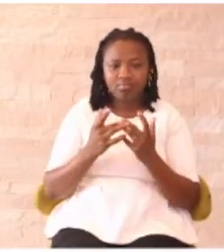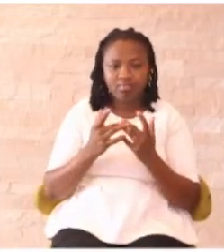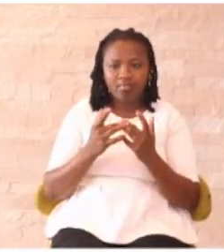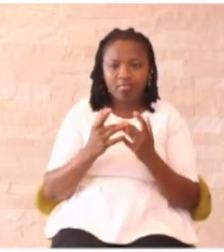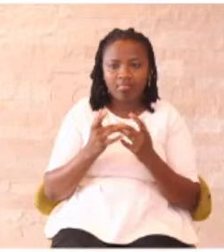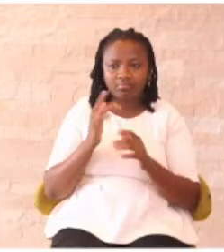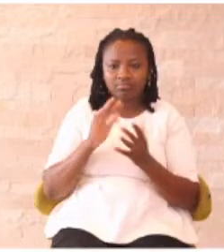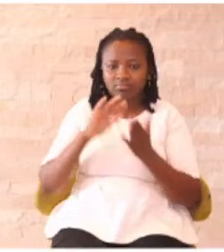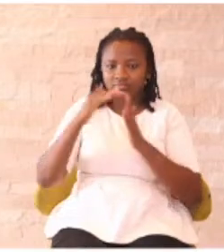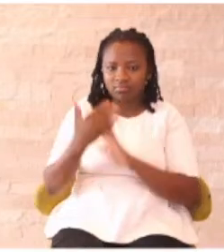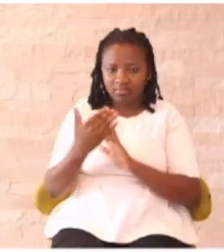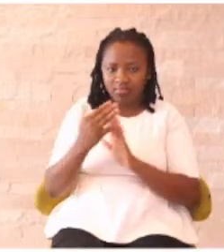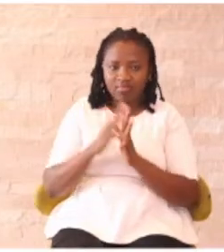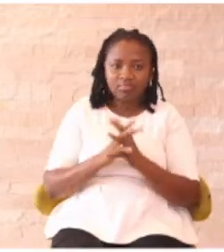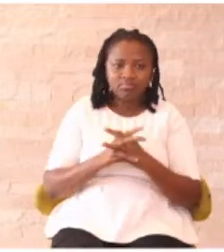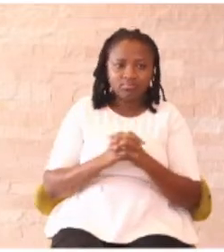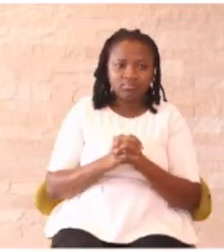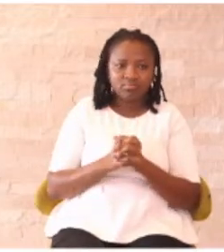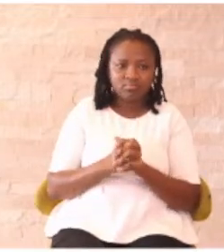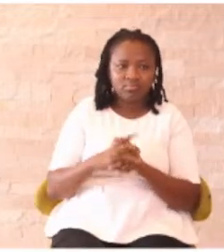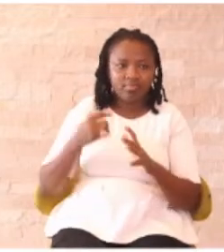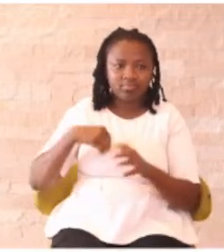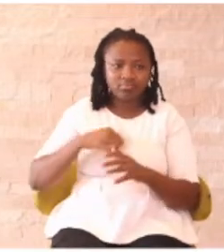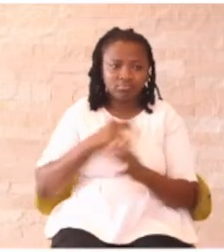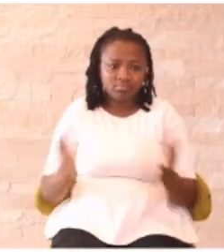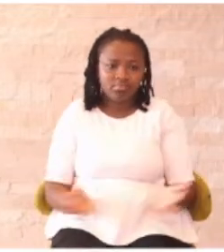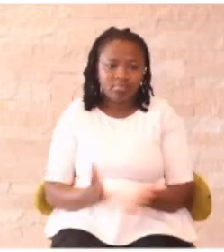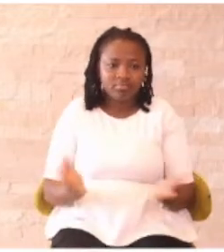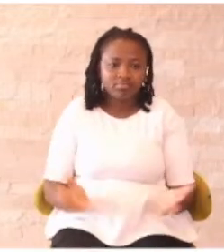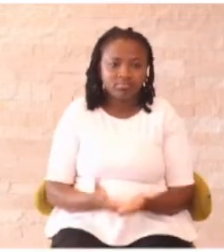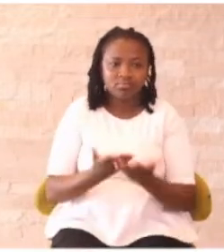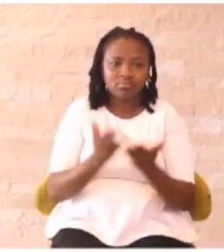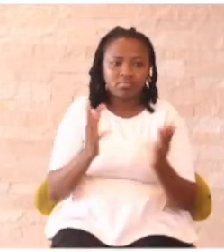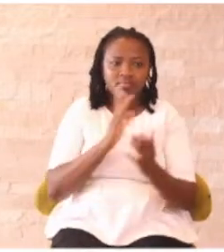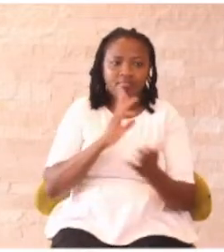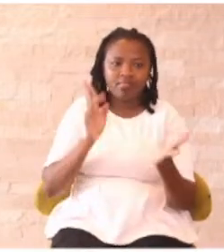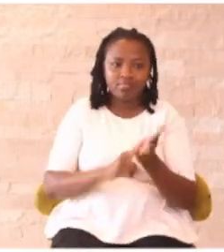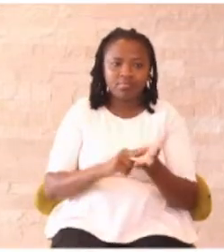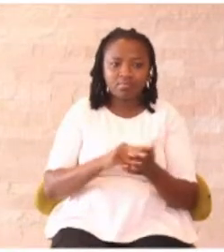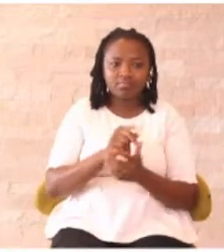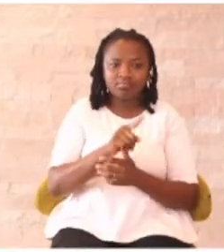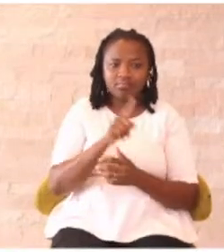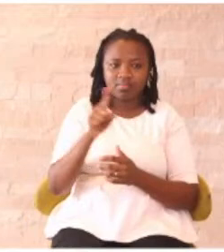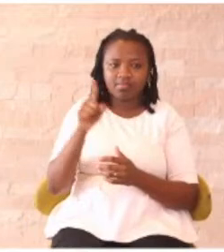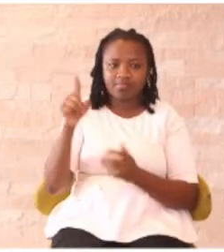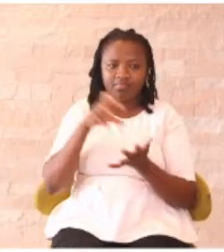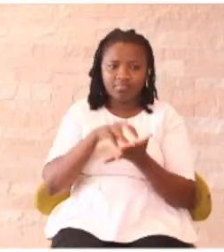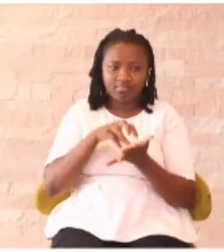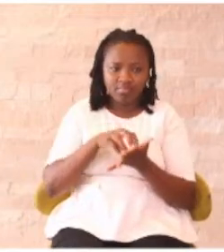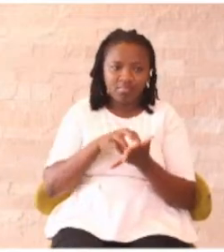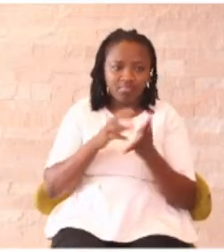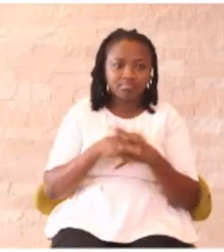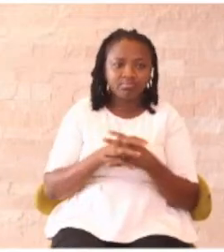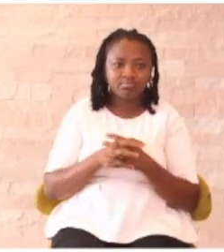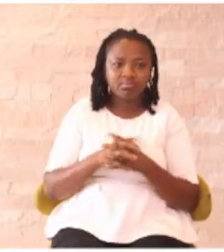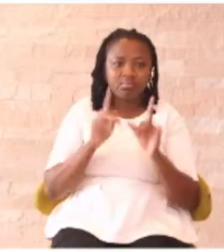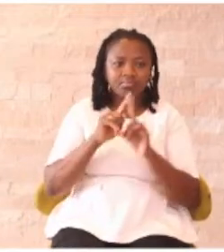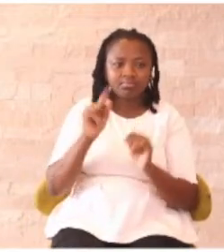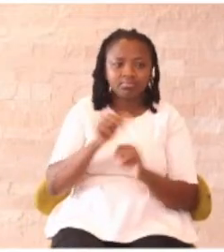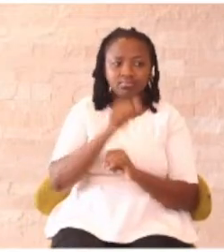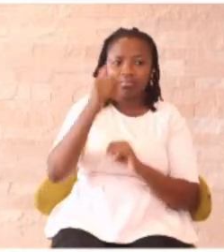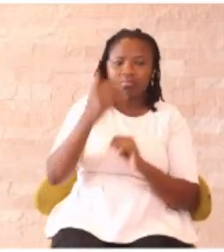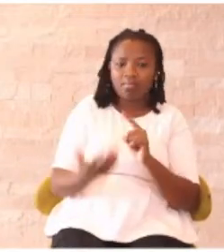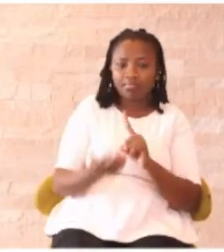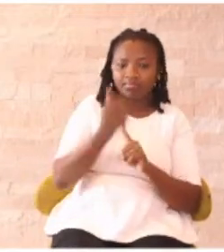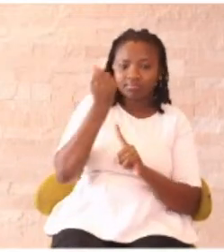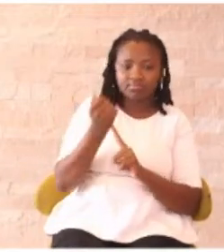Encouraging them to talk about these cases or report the cases. Another achievement